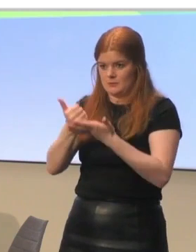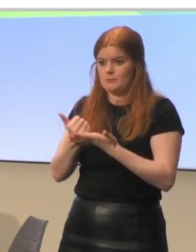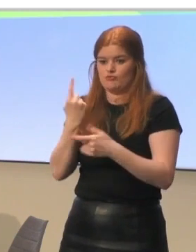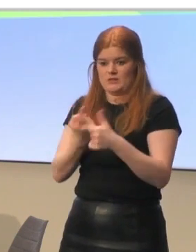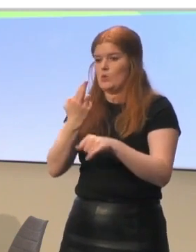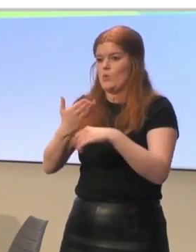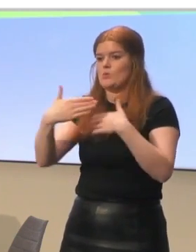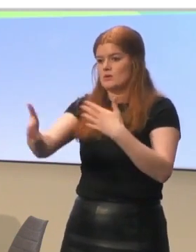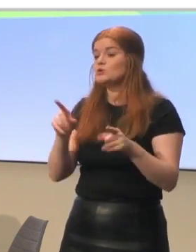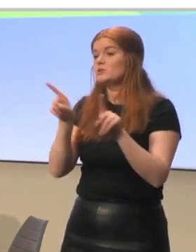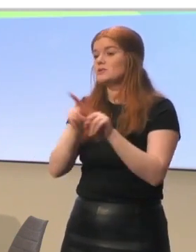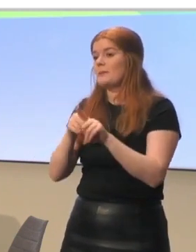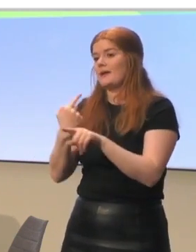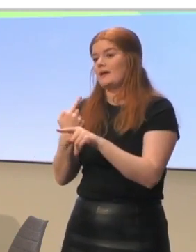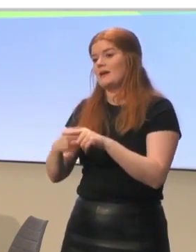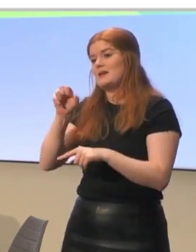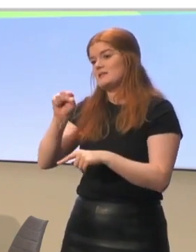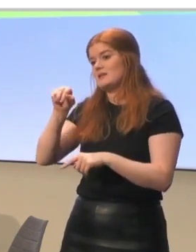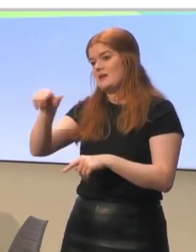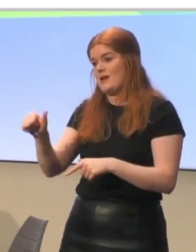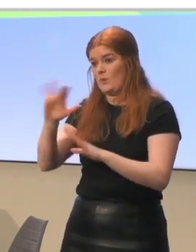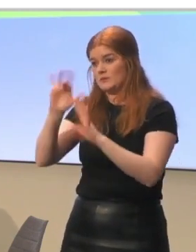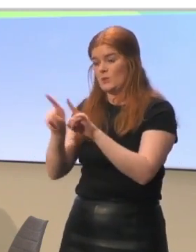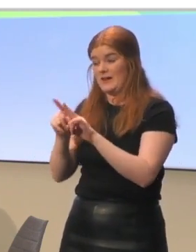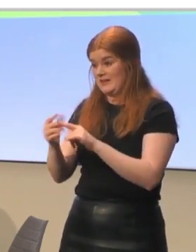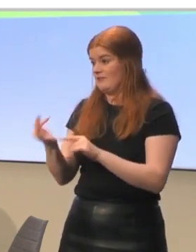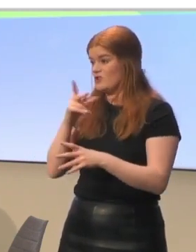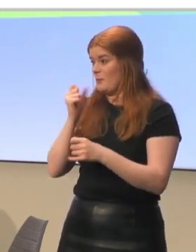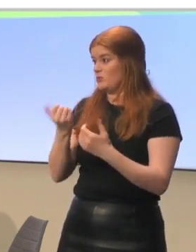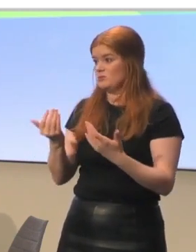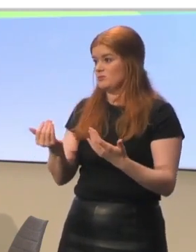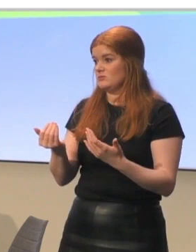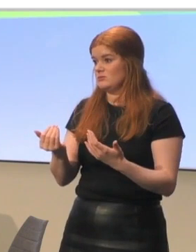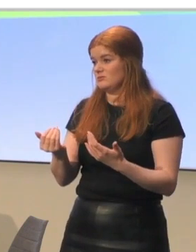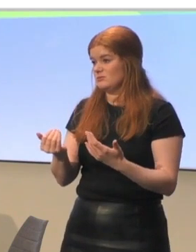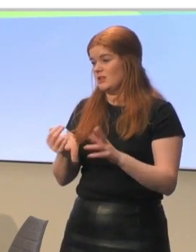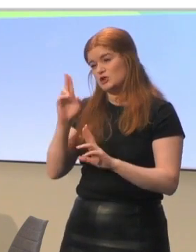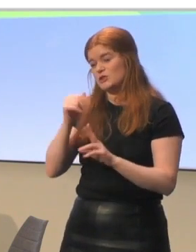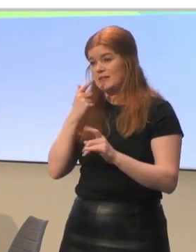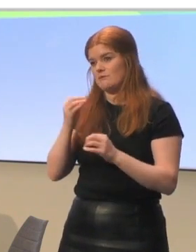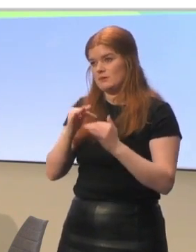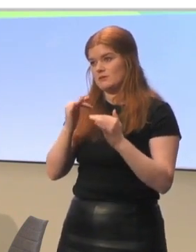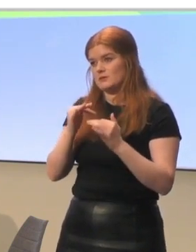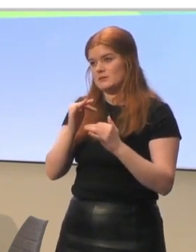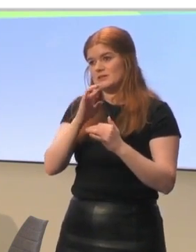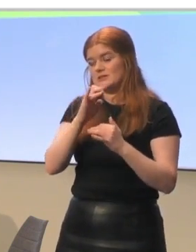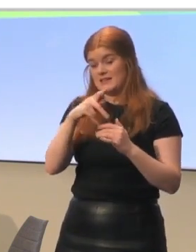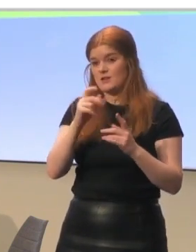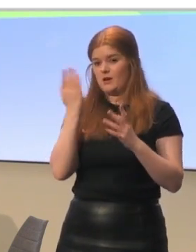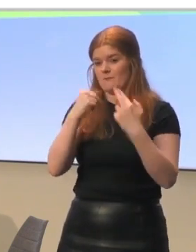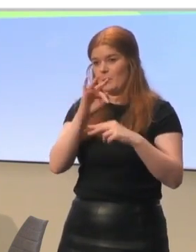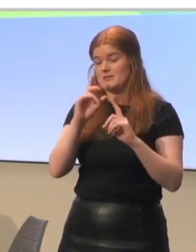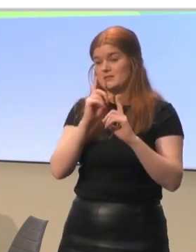the same thing on the SNA side, and you're talking, sorry, I should have said on the SET side, it comes directly from the department. On